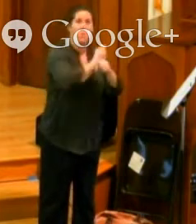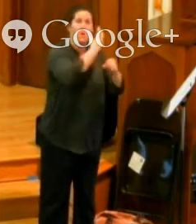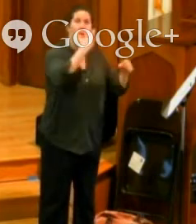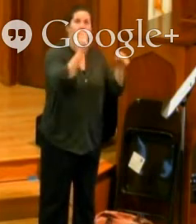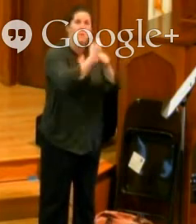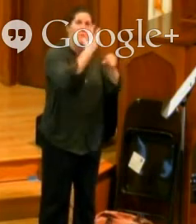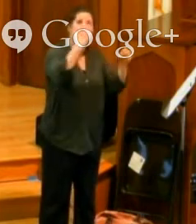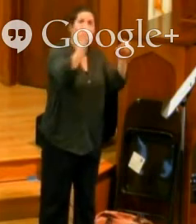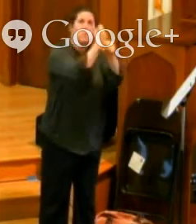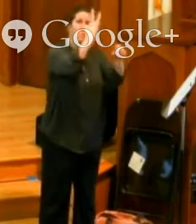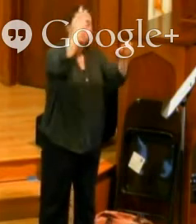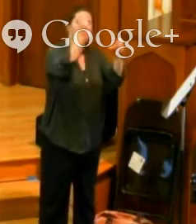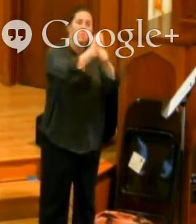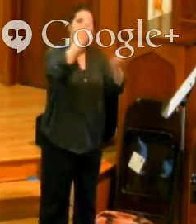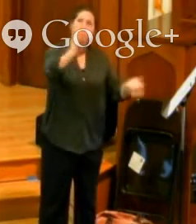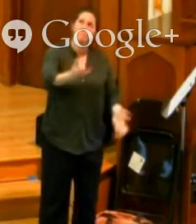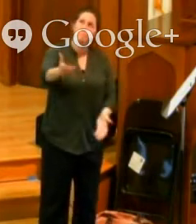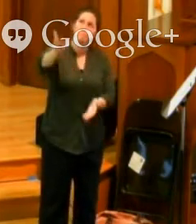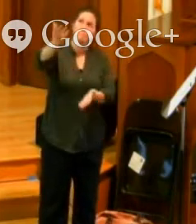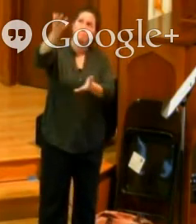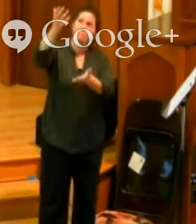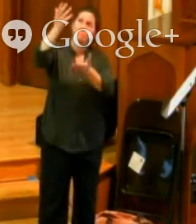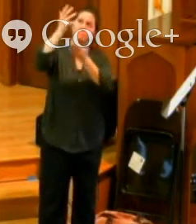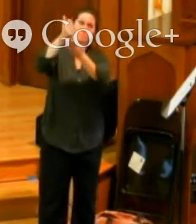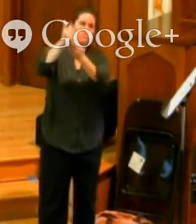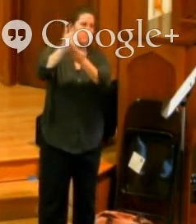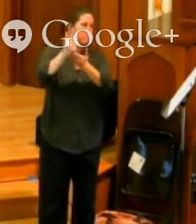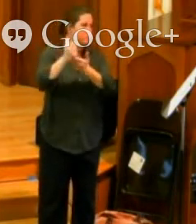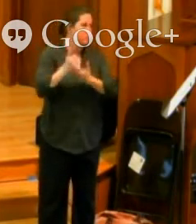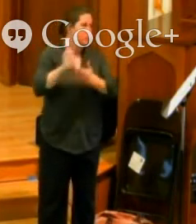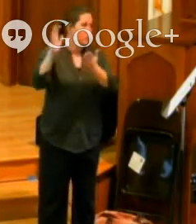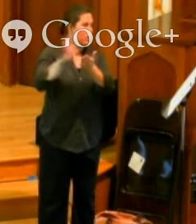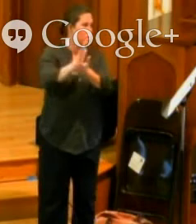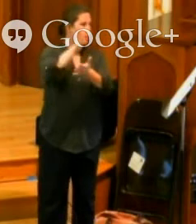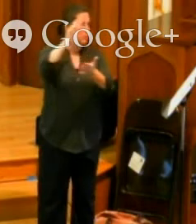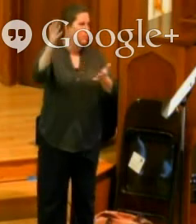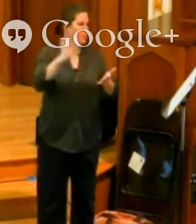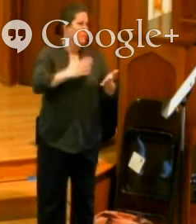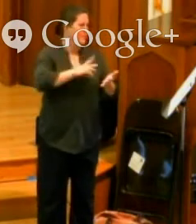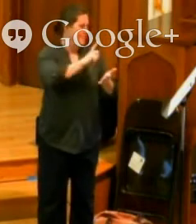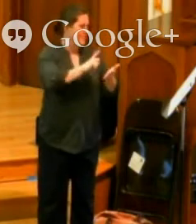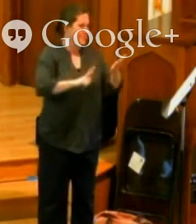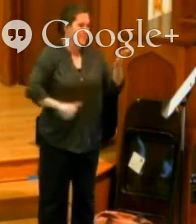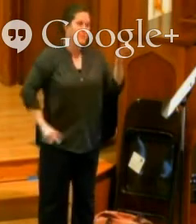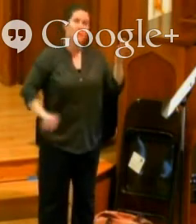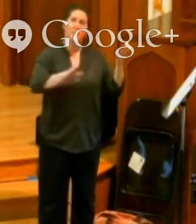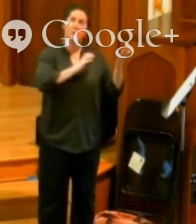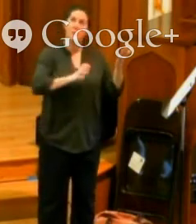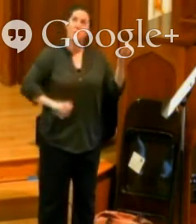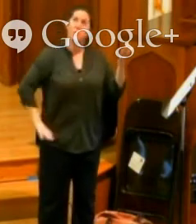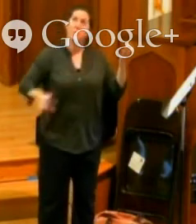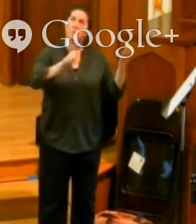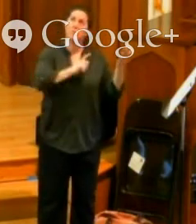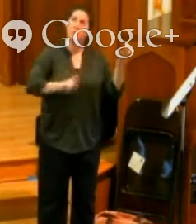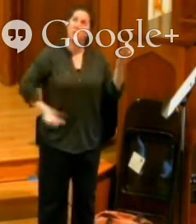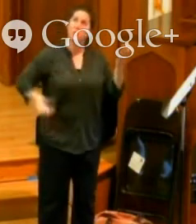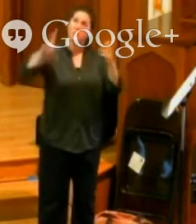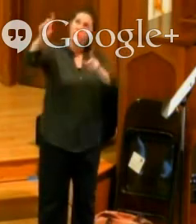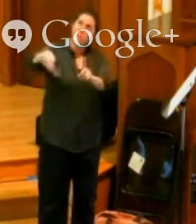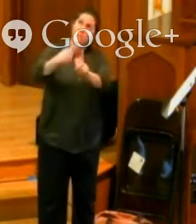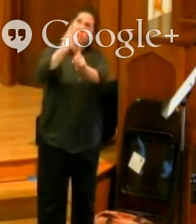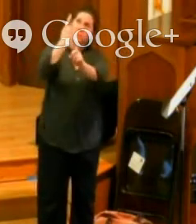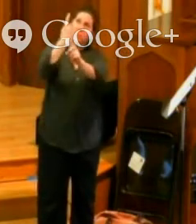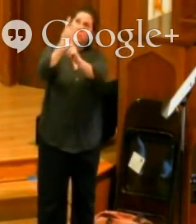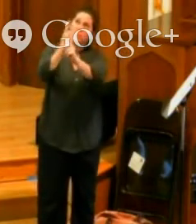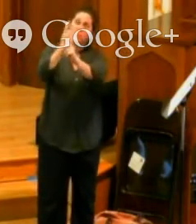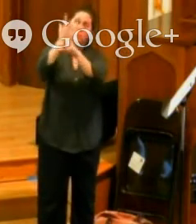glory of my Lord. In Christ alone I